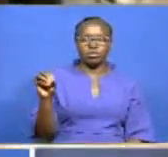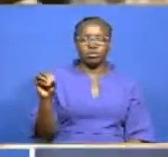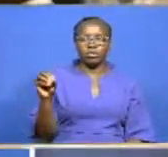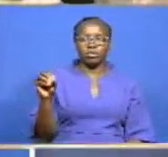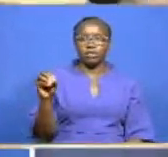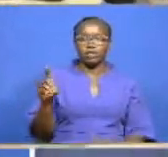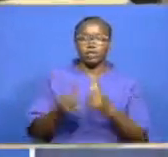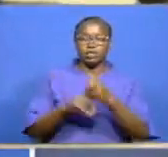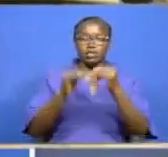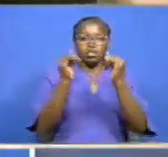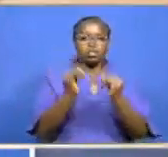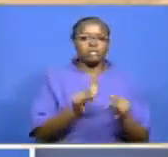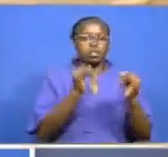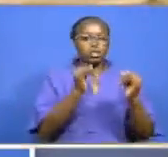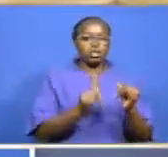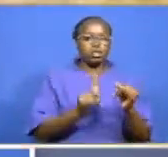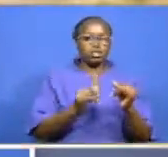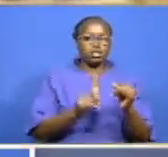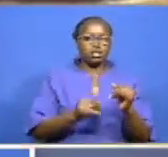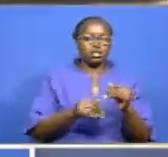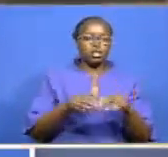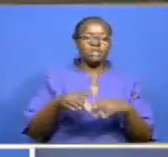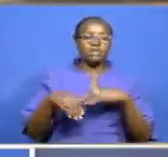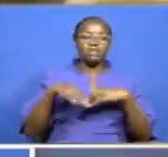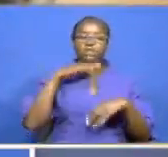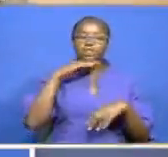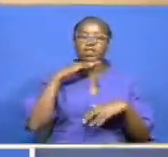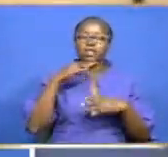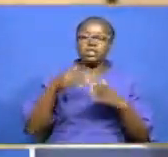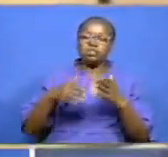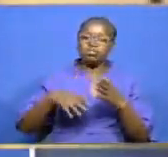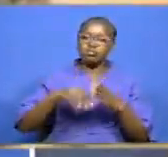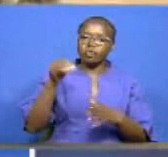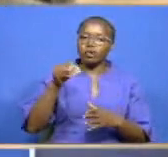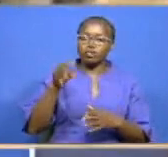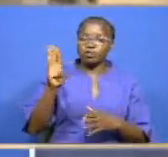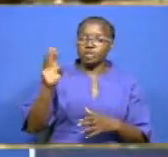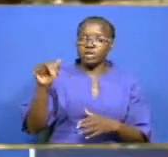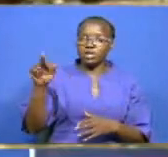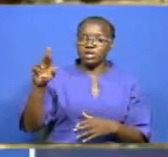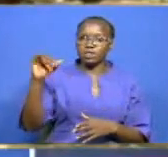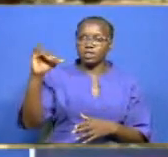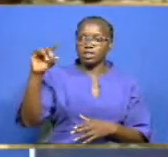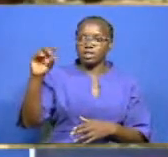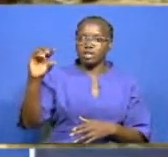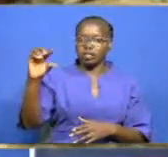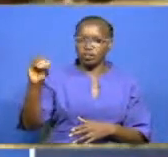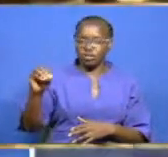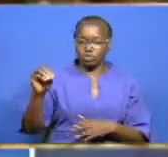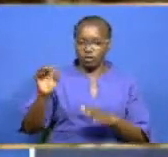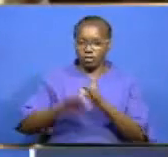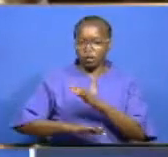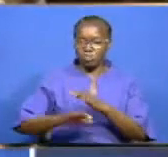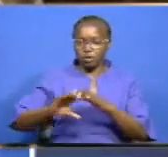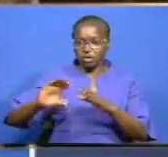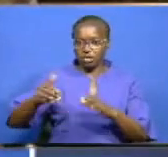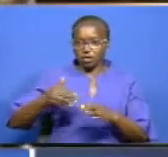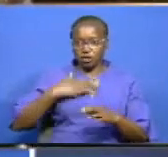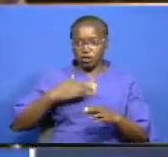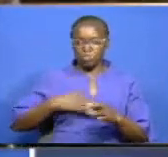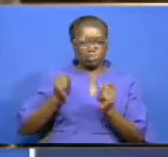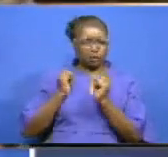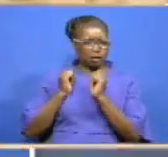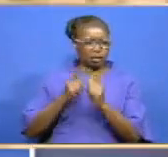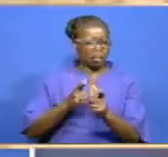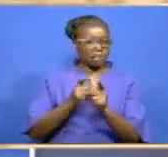six individuals have been found dead in Mairo, Arabal, in Baringo sub-county. The six unidentified bodies had gunshot